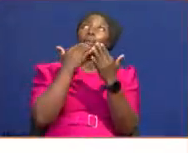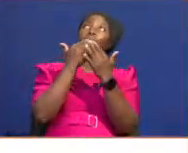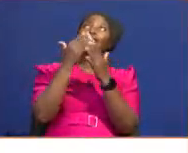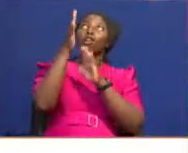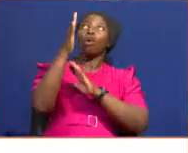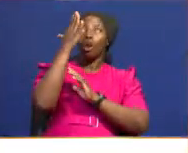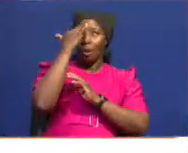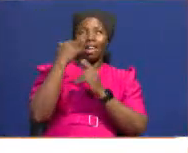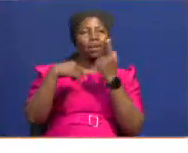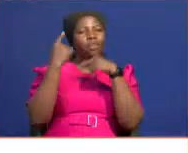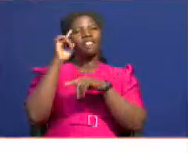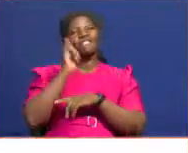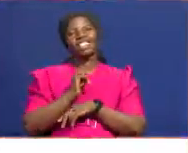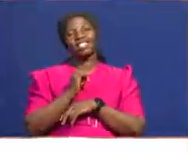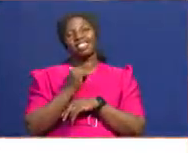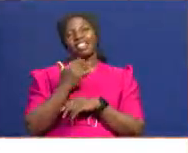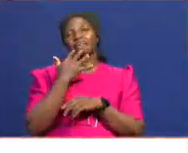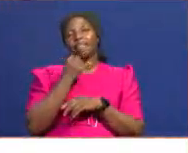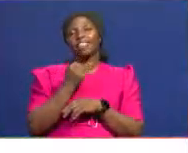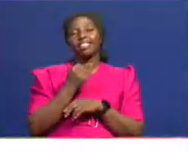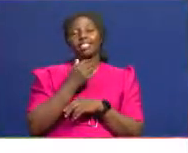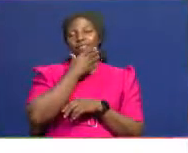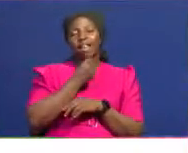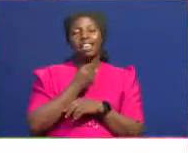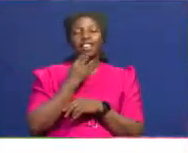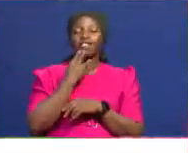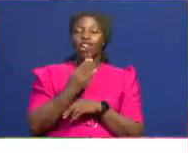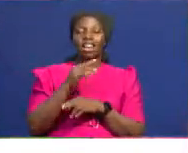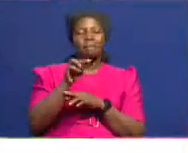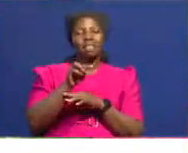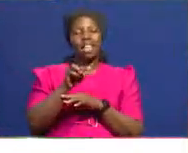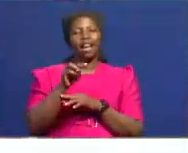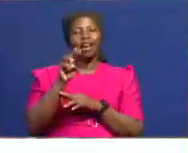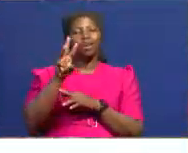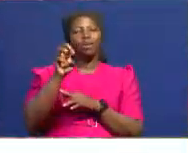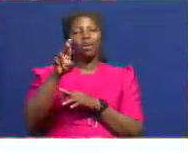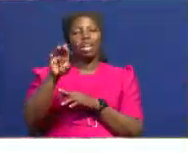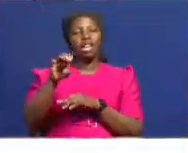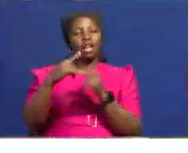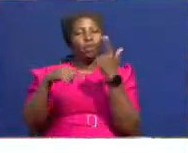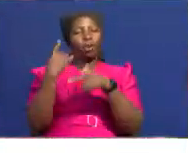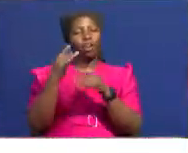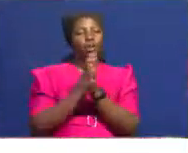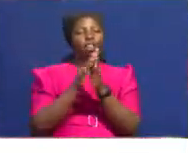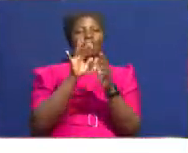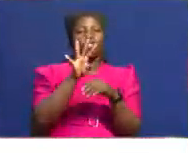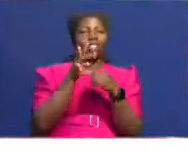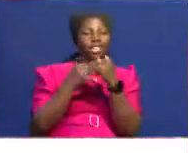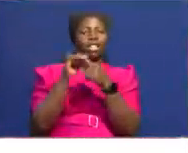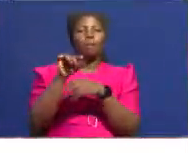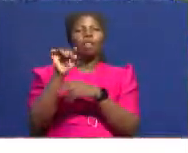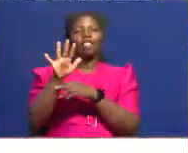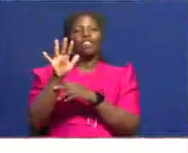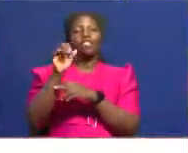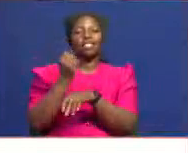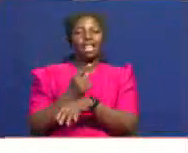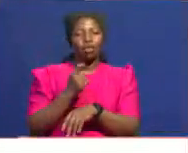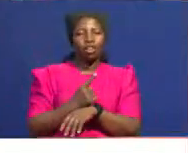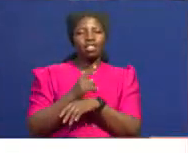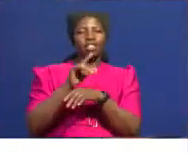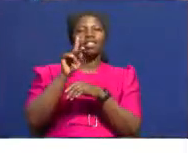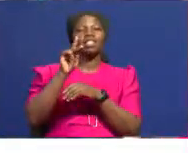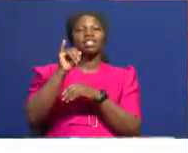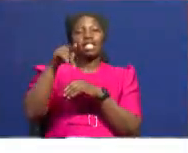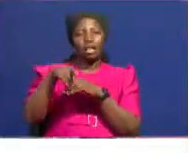In the men's 400 meters hurdles, Wesman Were emerged victorious after clocking 48.5 seconds ahead of Kipkorir